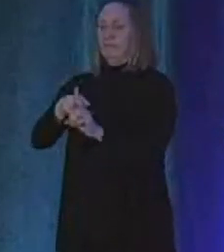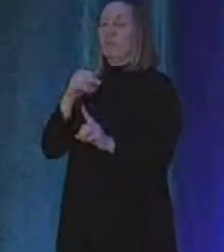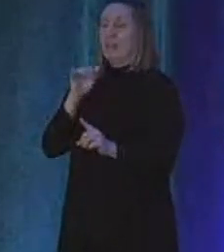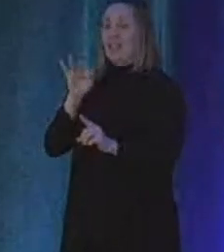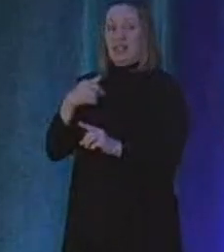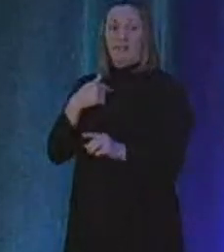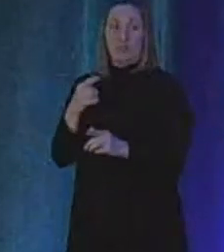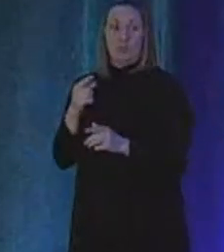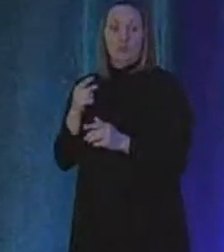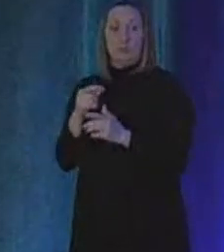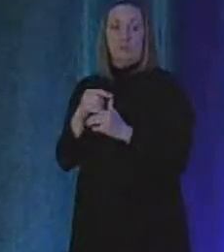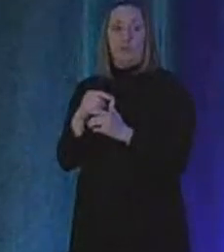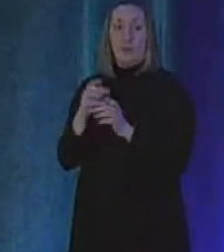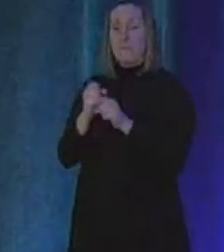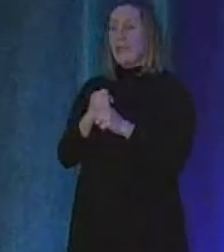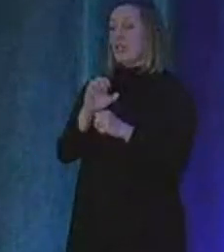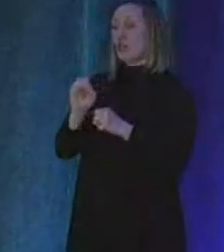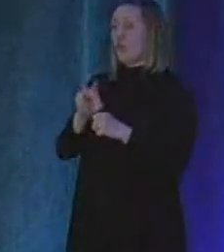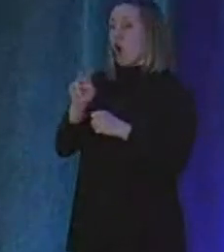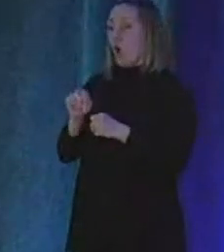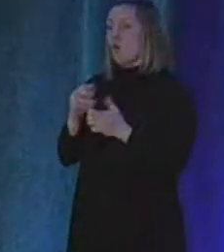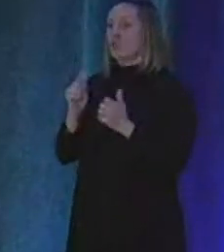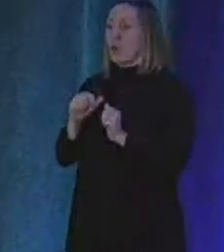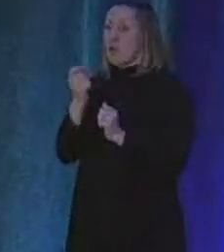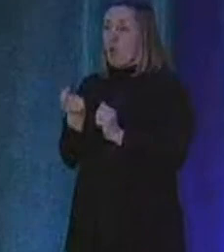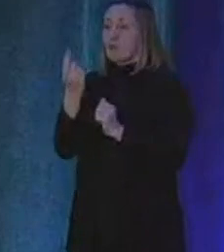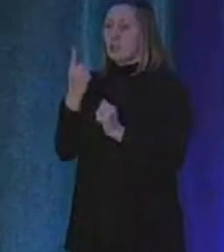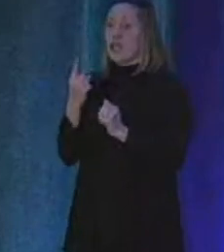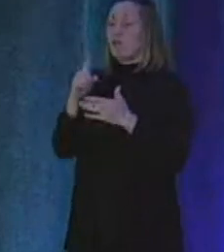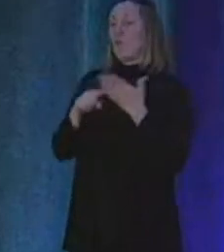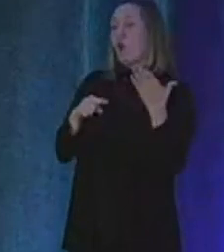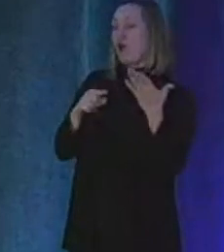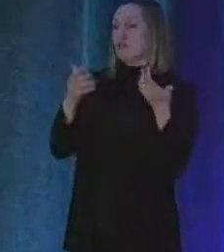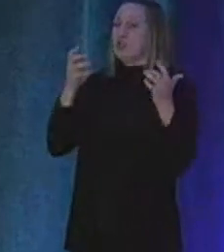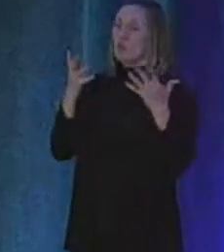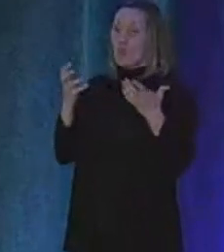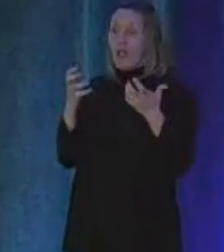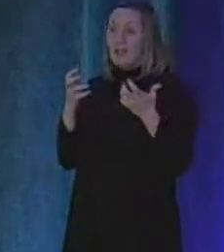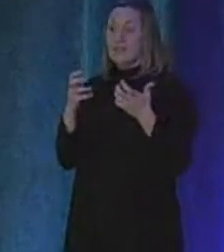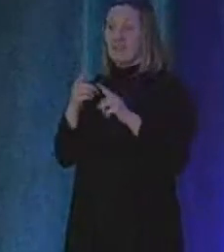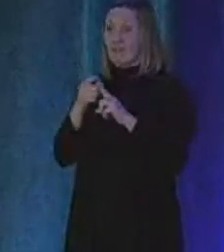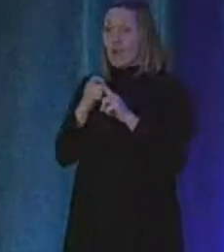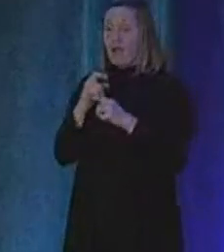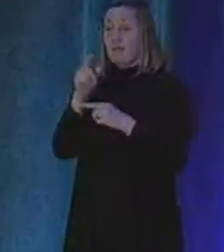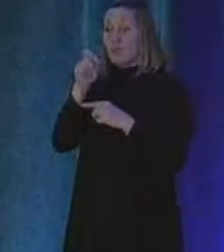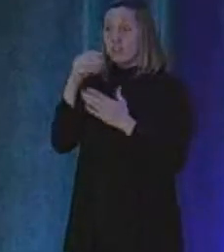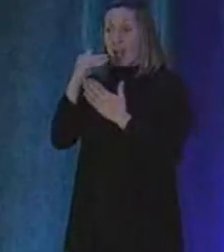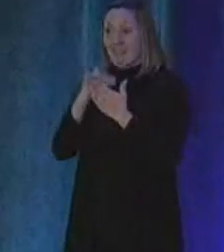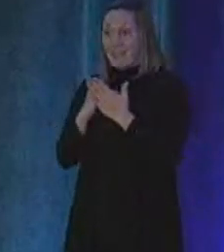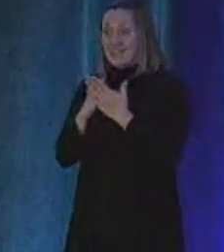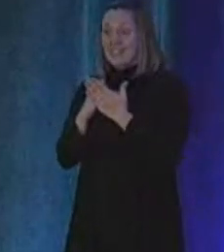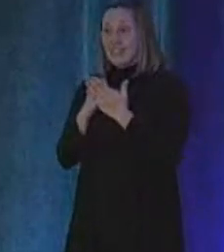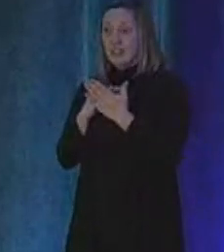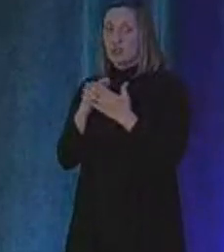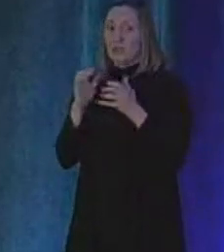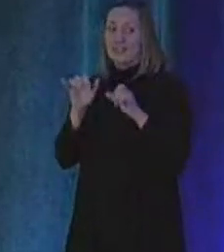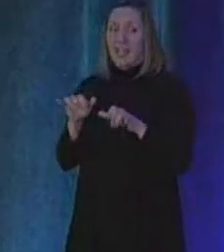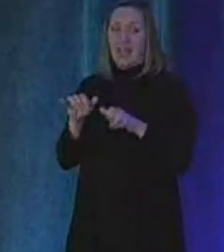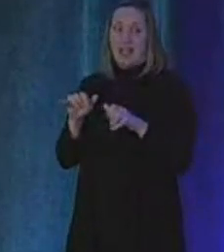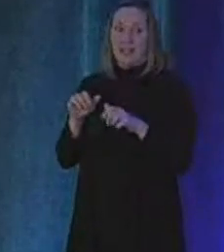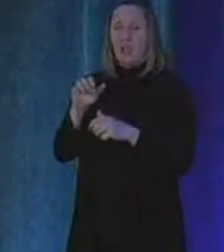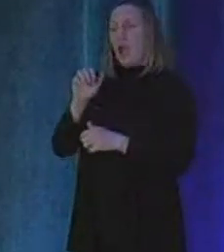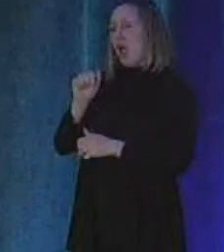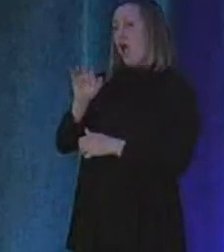go to build your own or try to understand what it is that you want out of your checklist is to stay affirmative. And so what do I mean